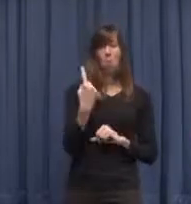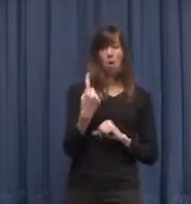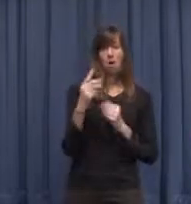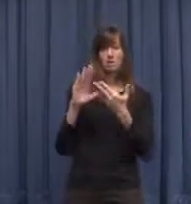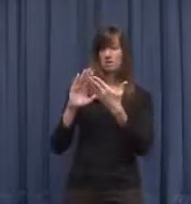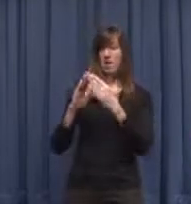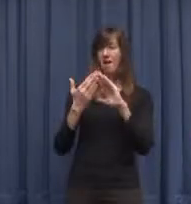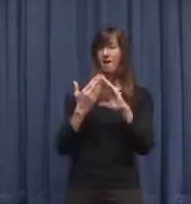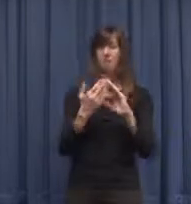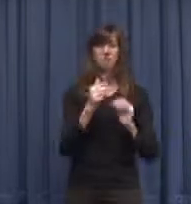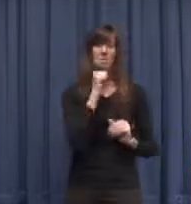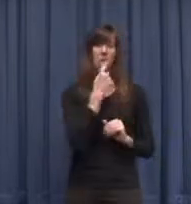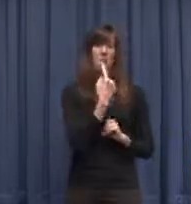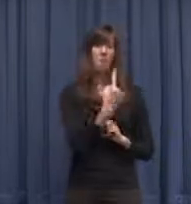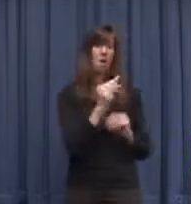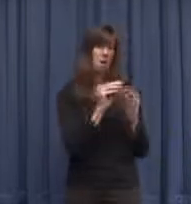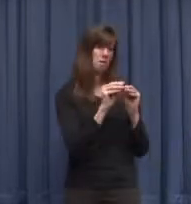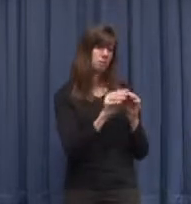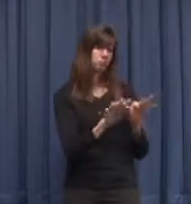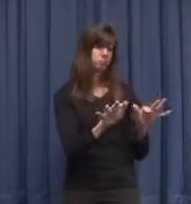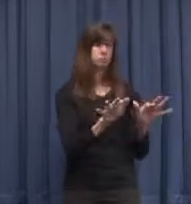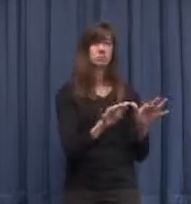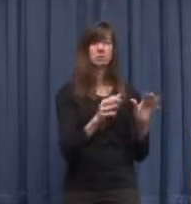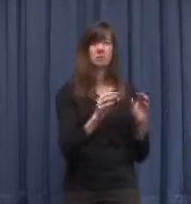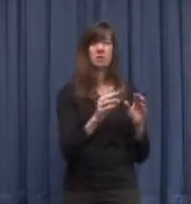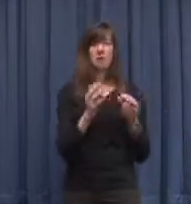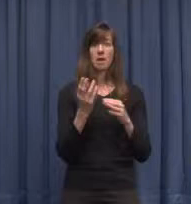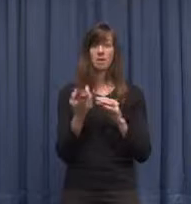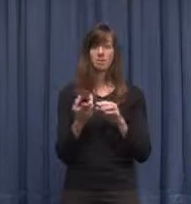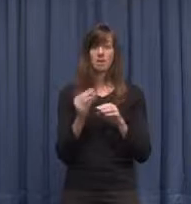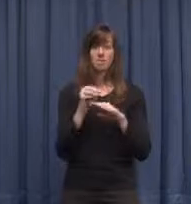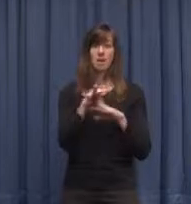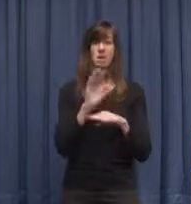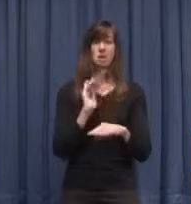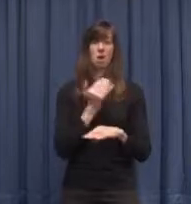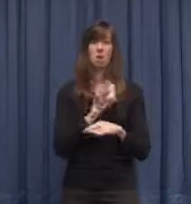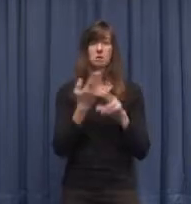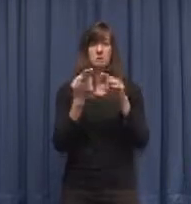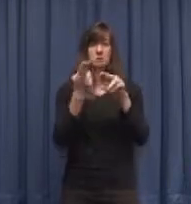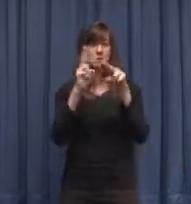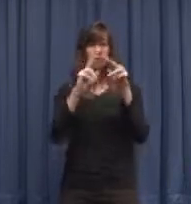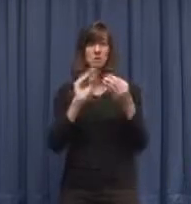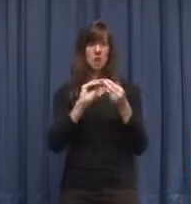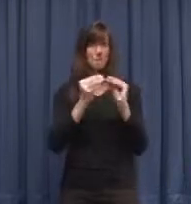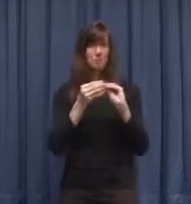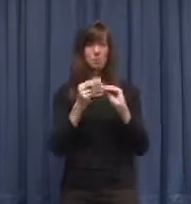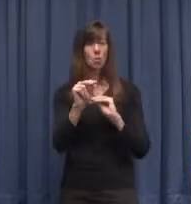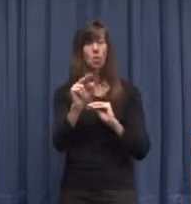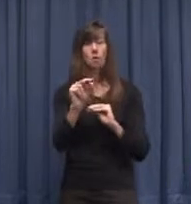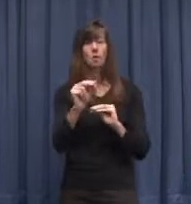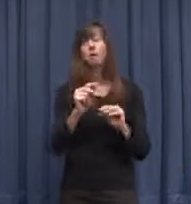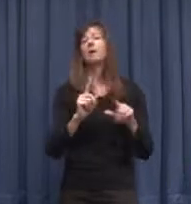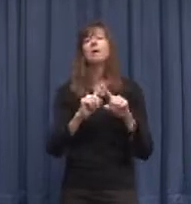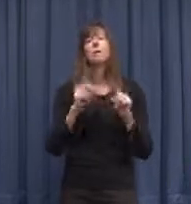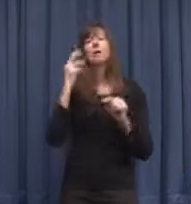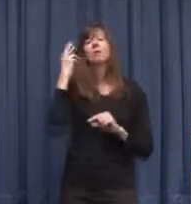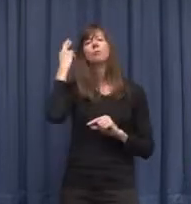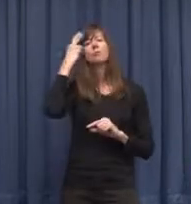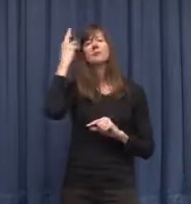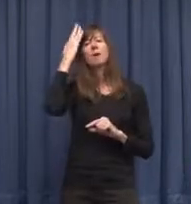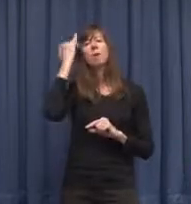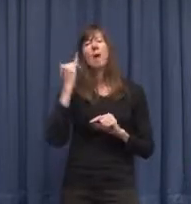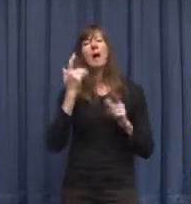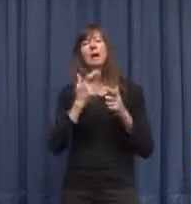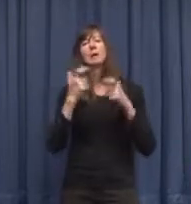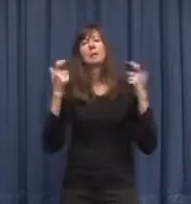that's driving this. What we've now reached is a point where what we think happened is a big driver is that folks got